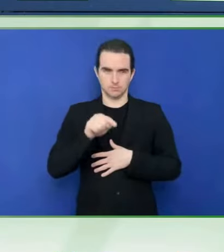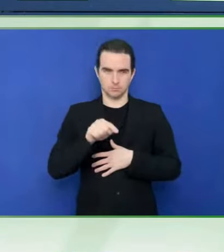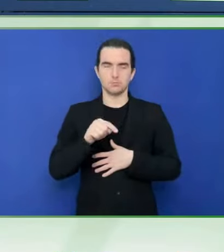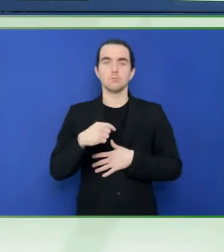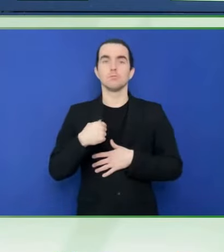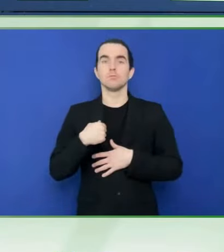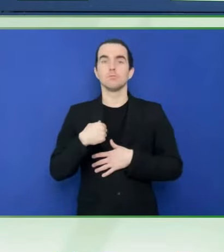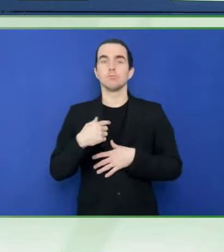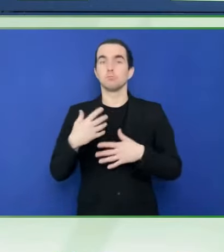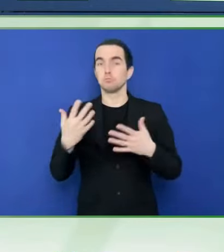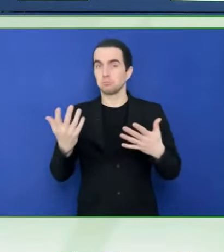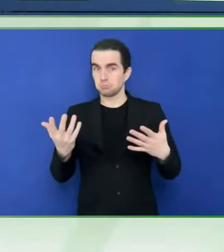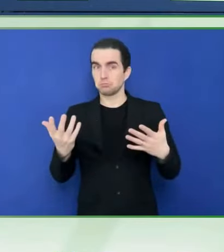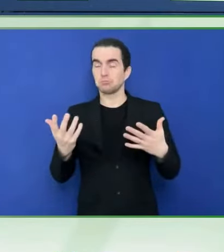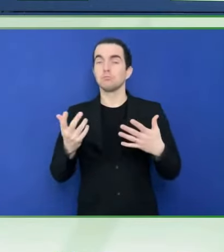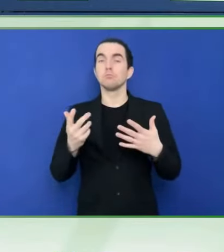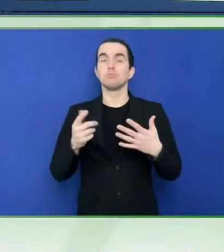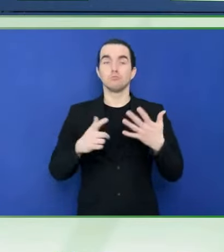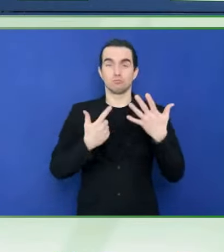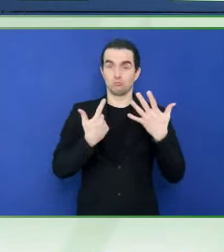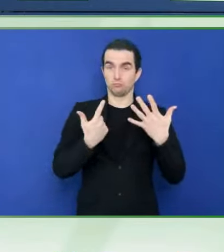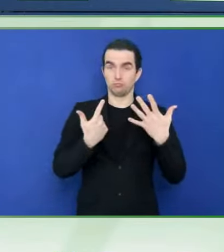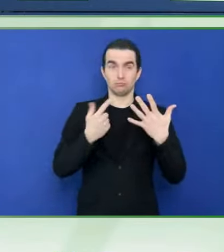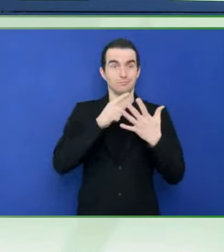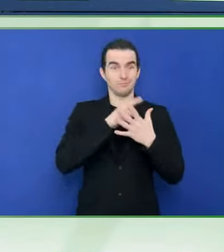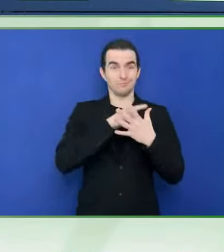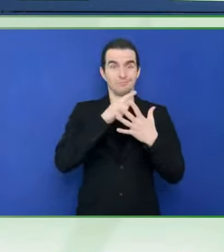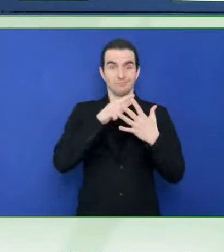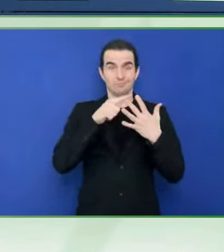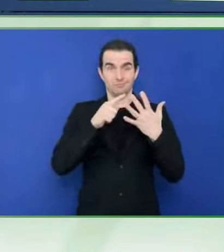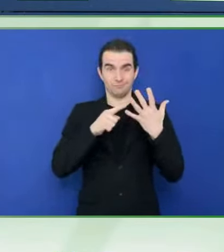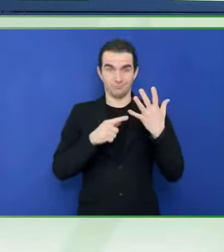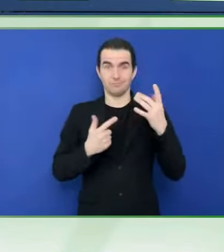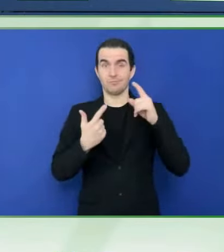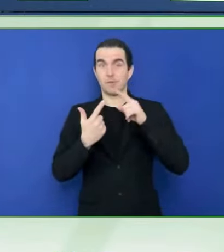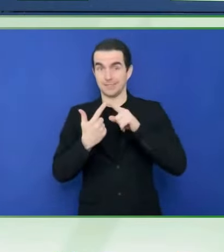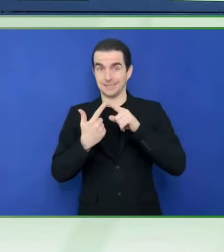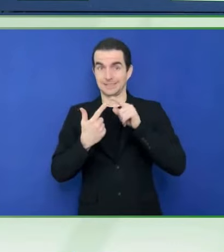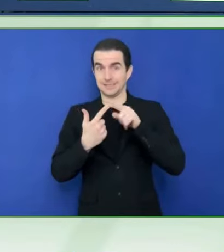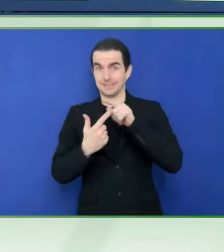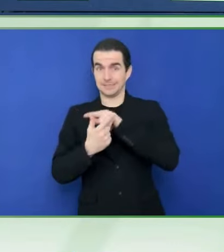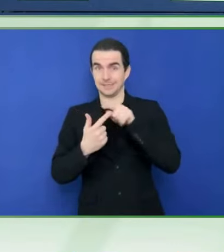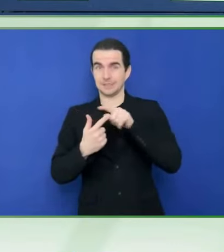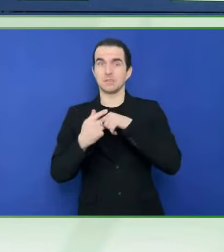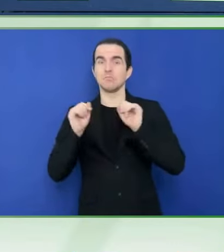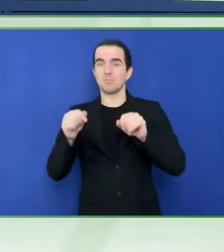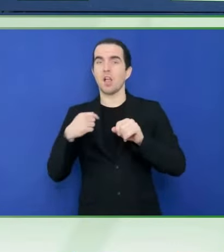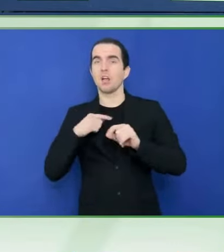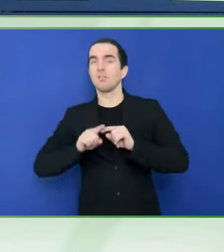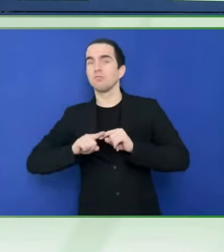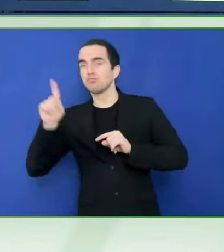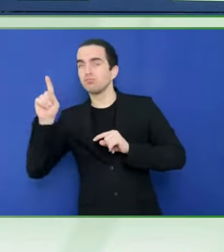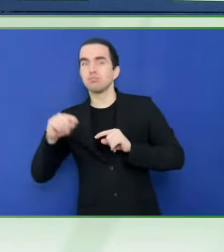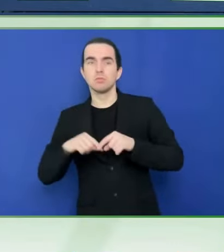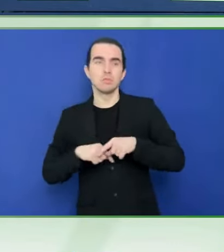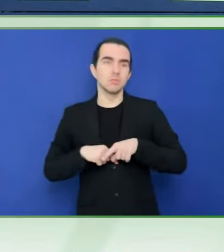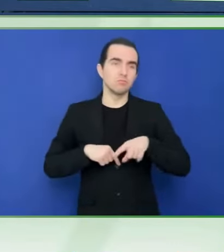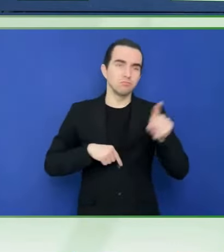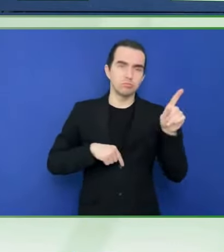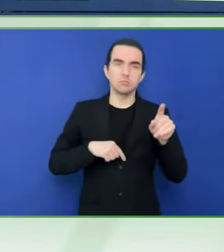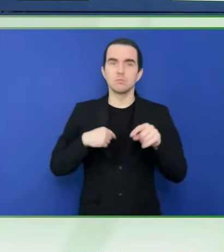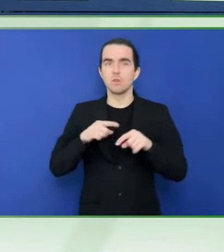is giving high quality and to constantly develop our services. We have